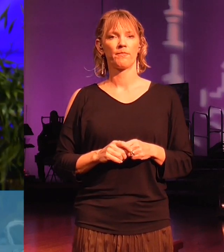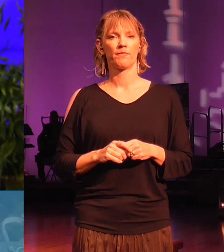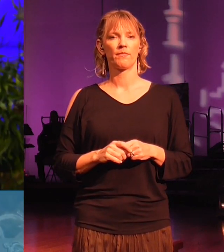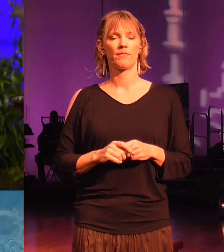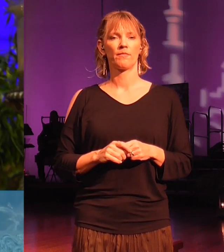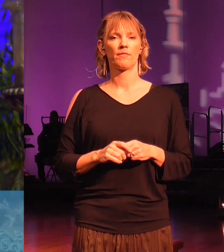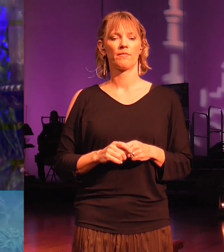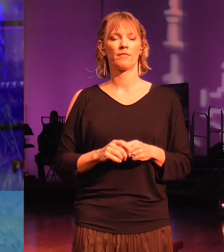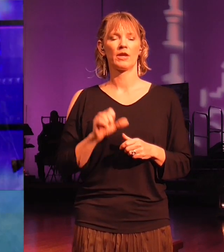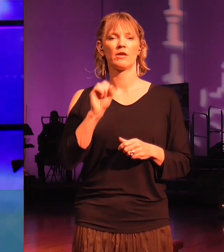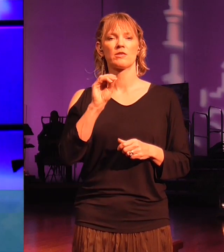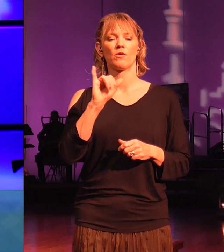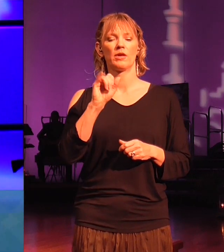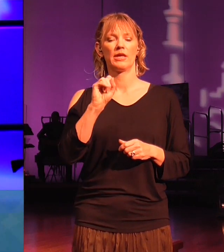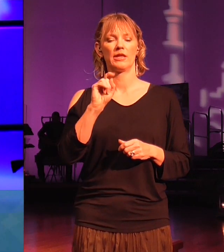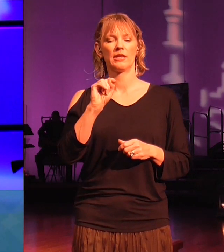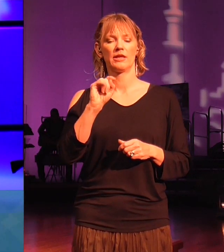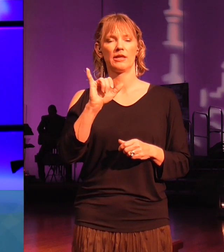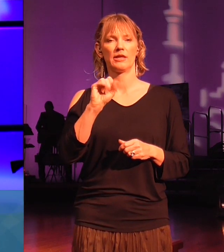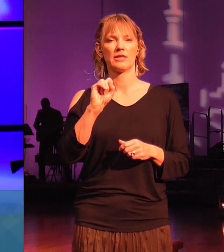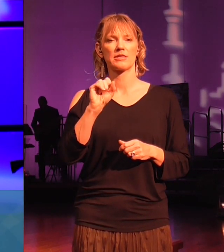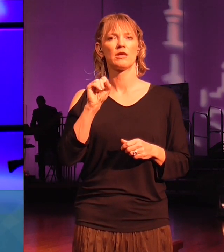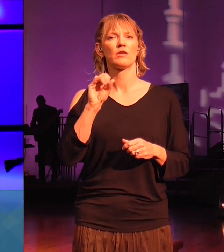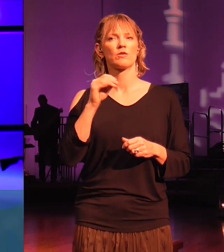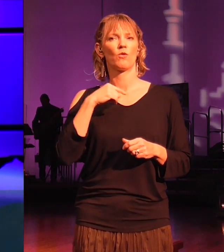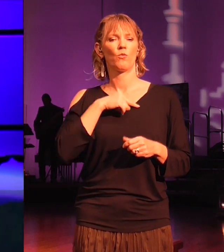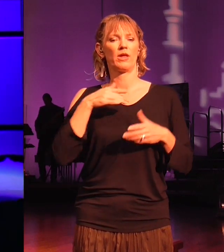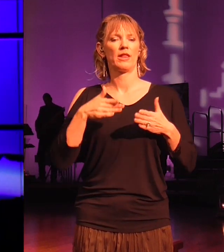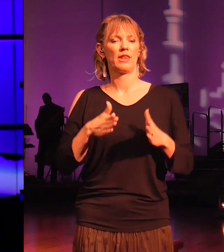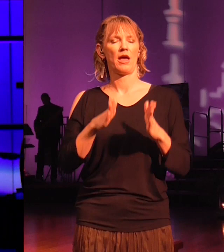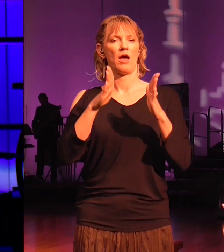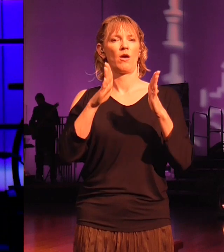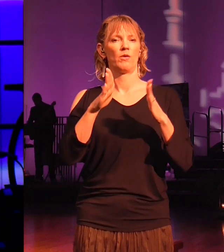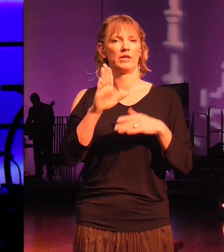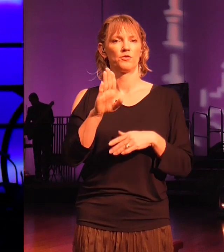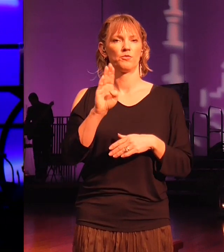and so it is, and so we let it be.